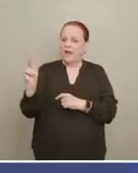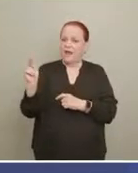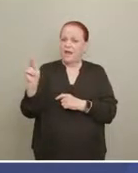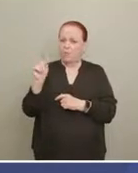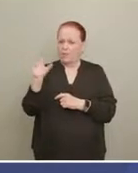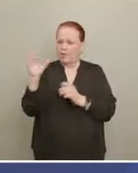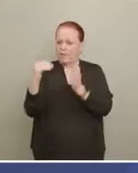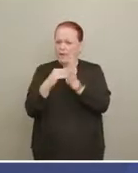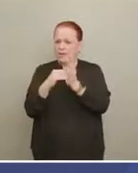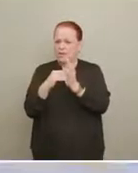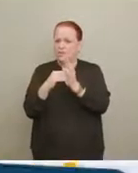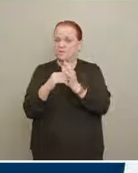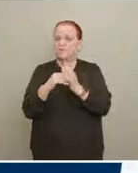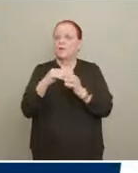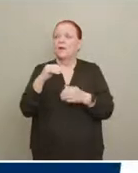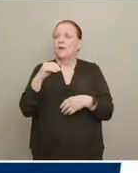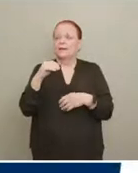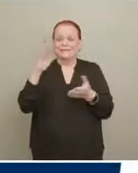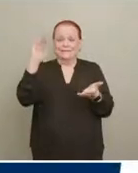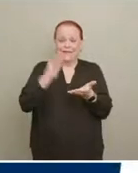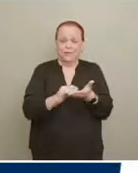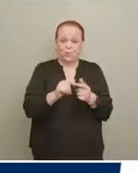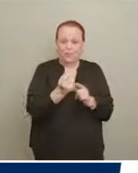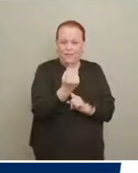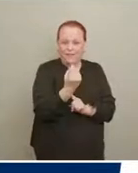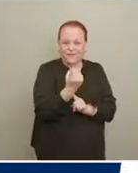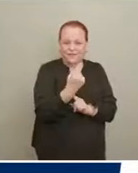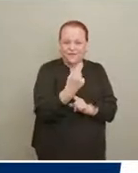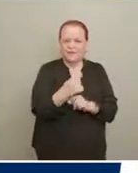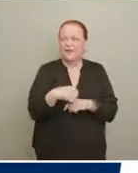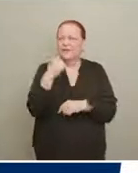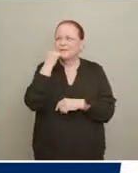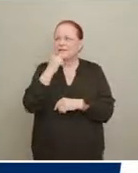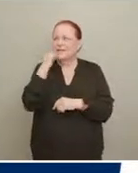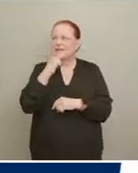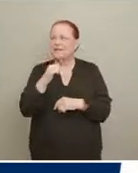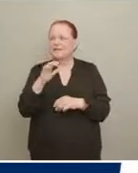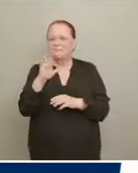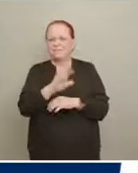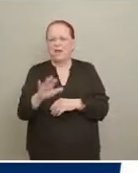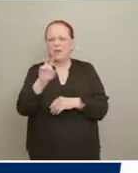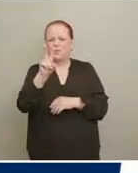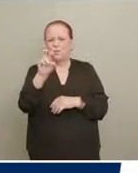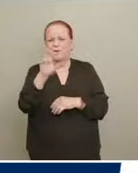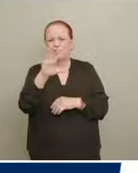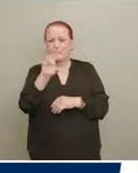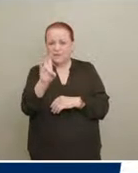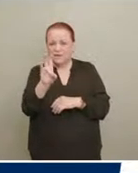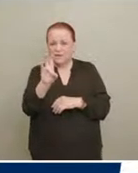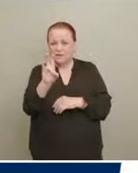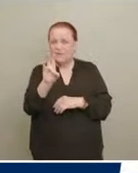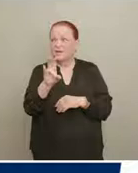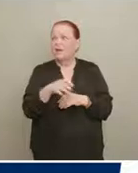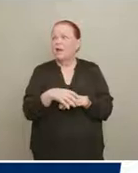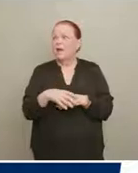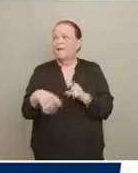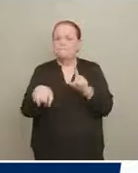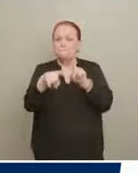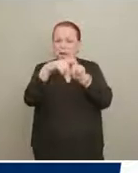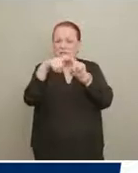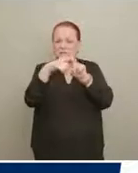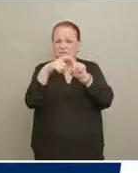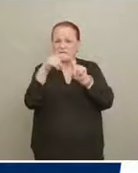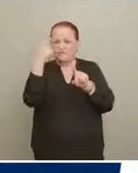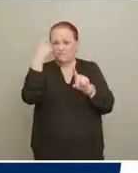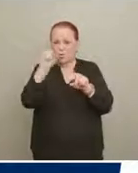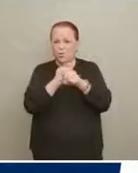is down to 11. Our daily cases count down to about 257. Our positivity rate down